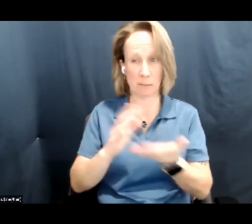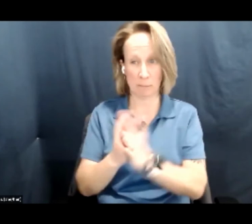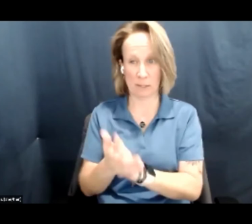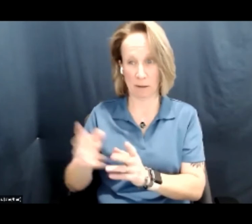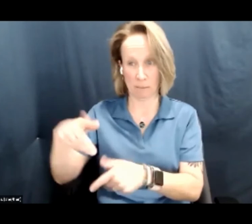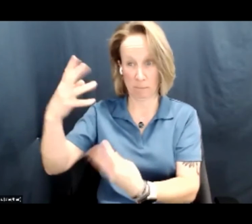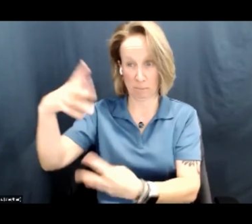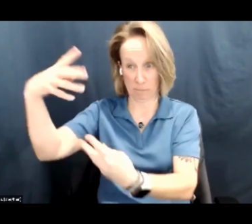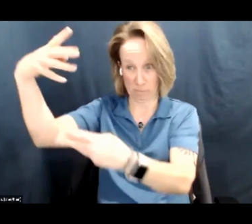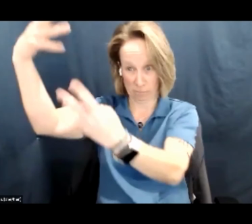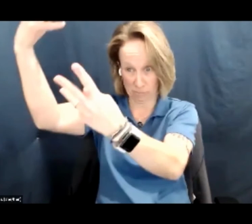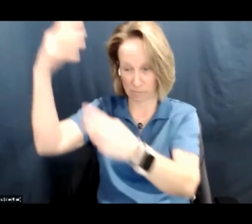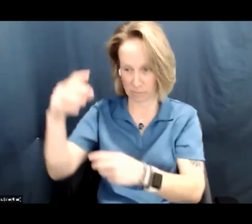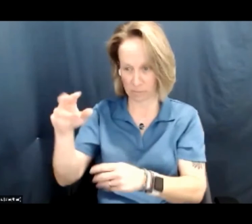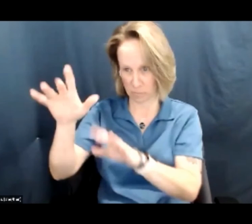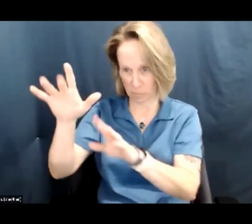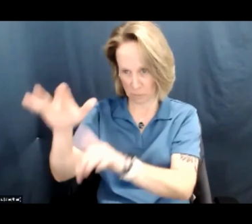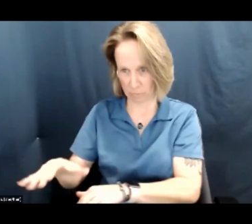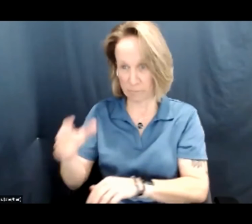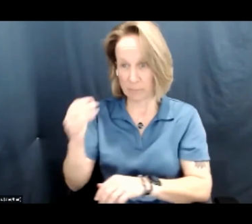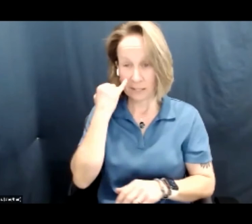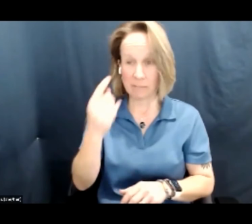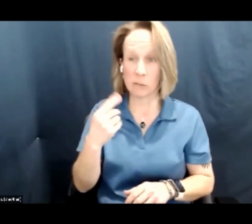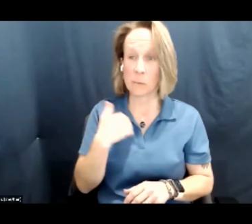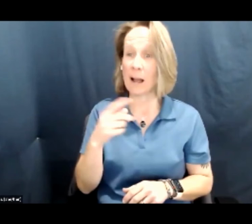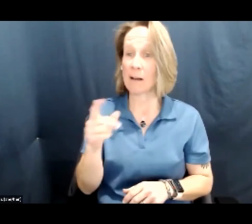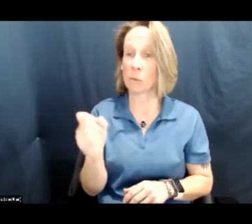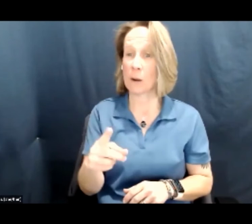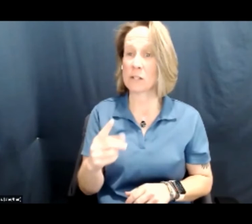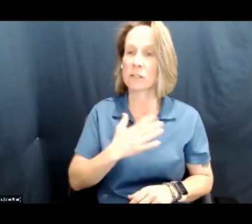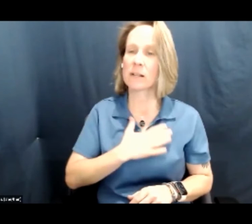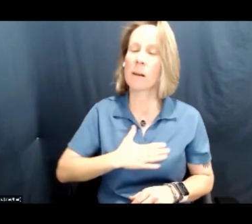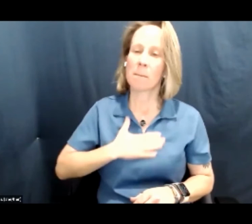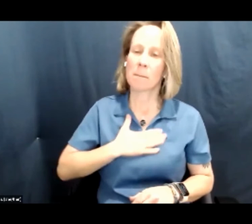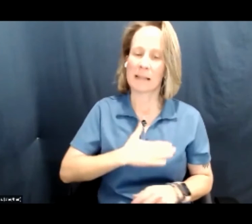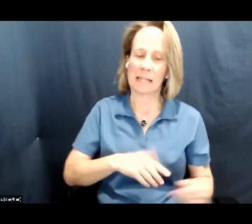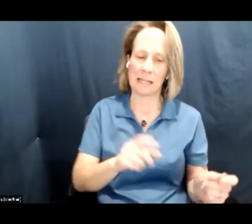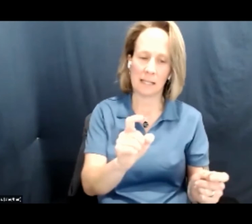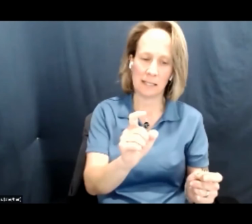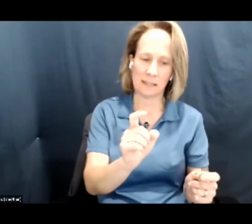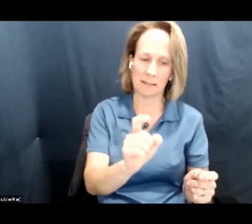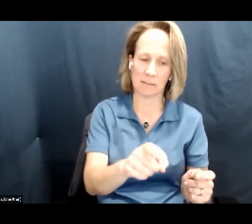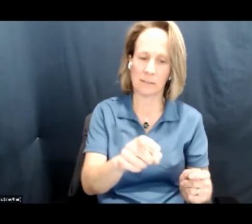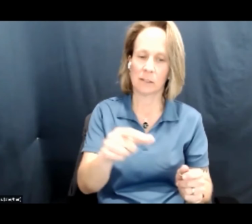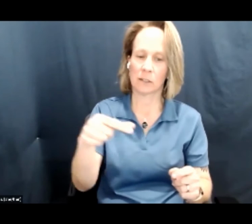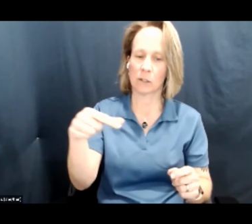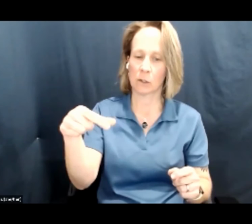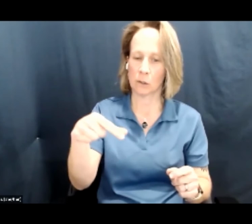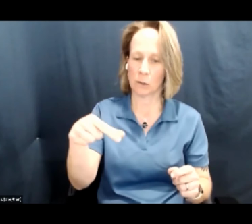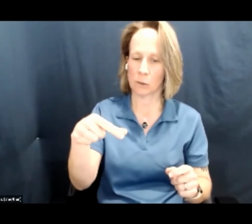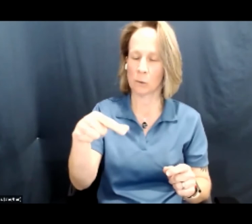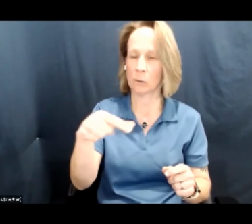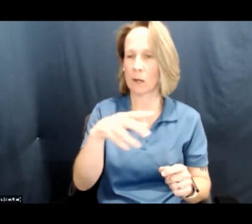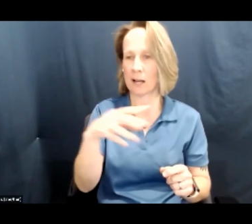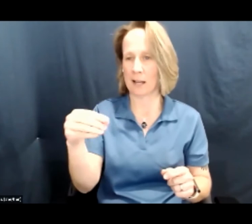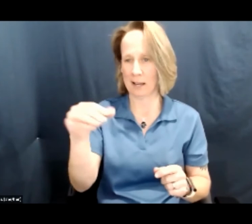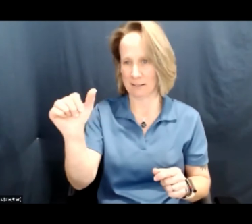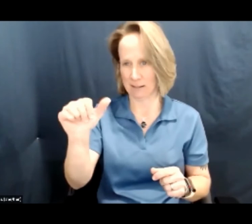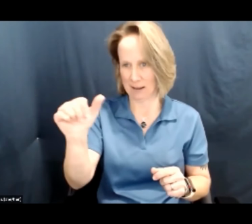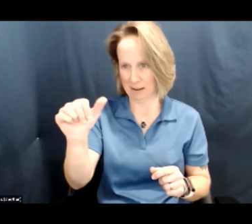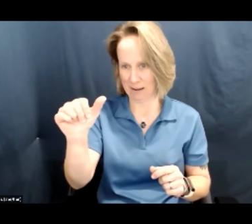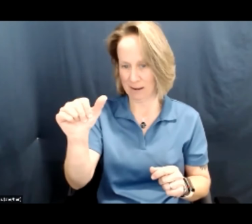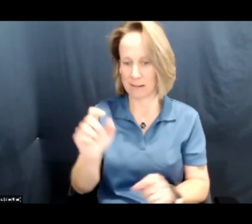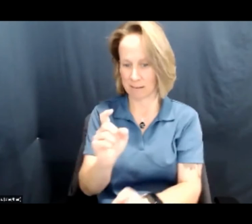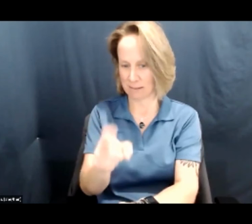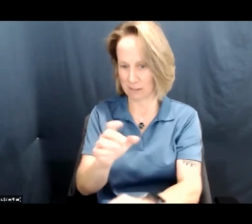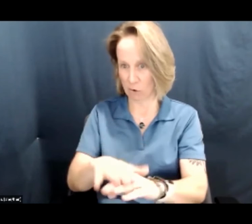have questions, please put them in the Q&A box. That should be another function on your screen. Put them in the Q&A box instead of